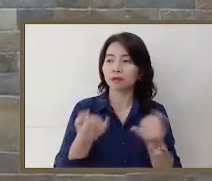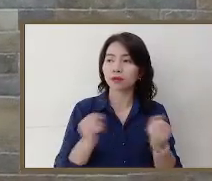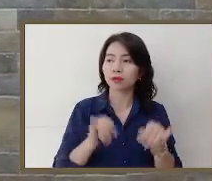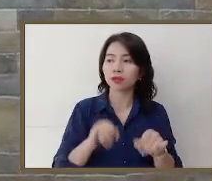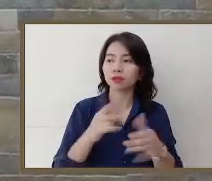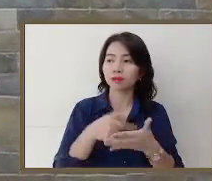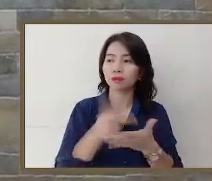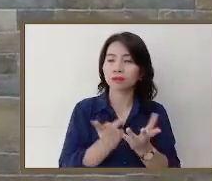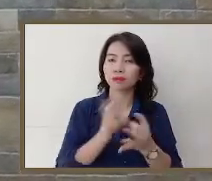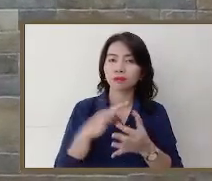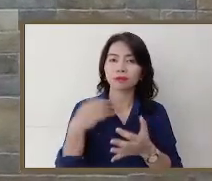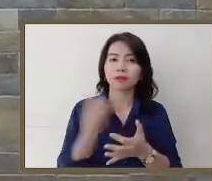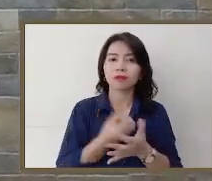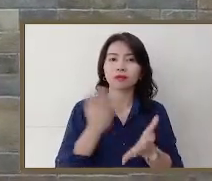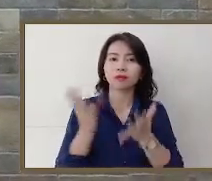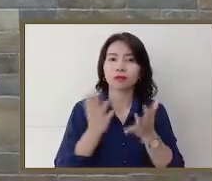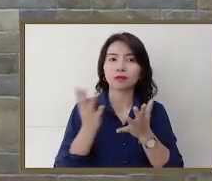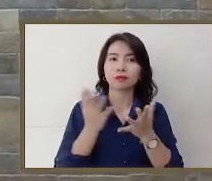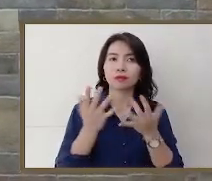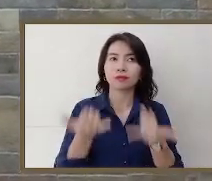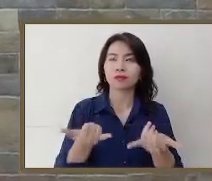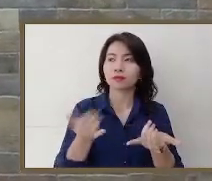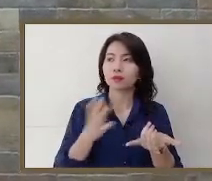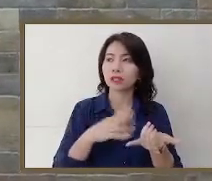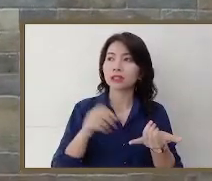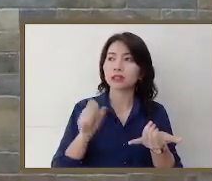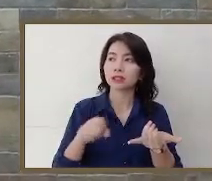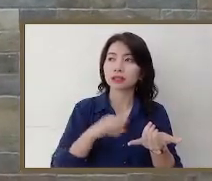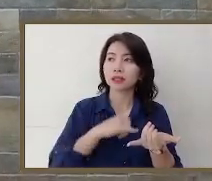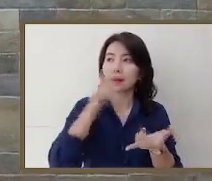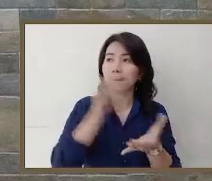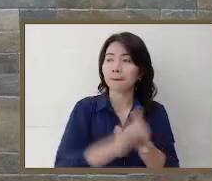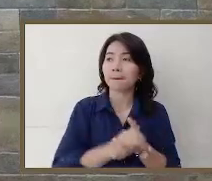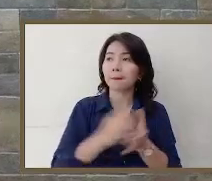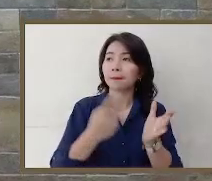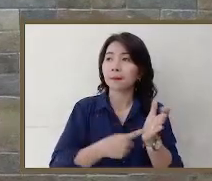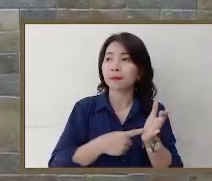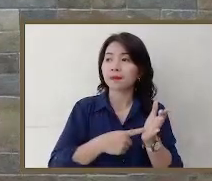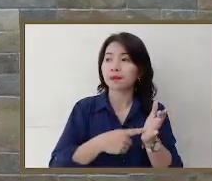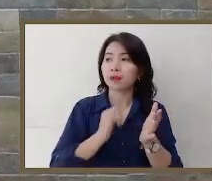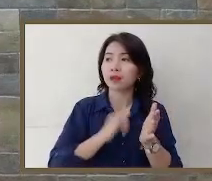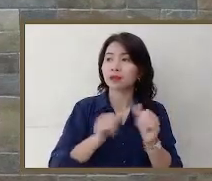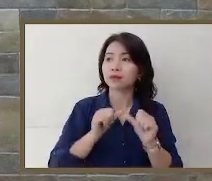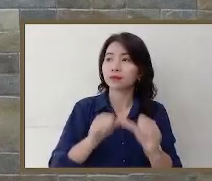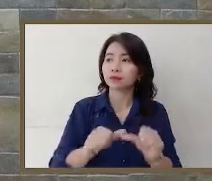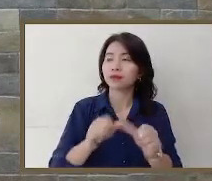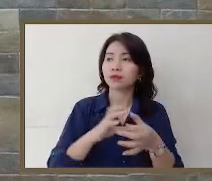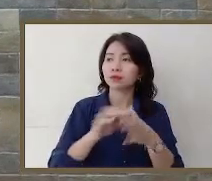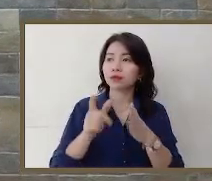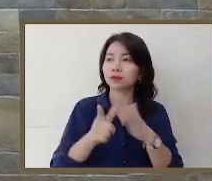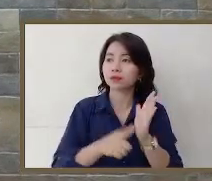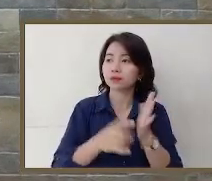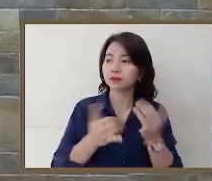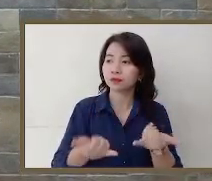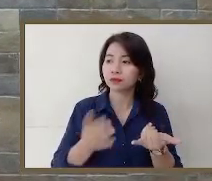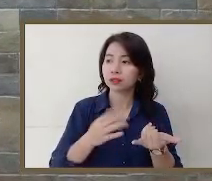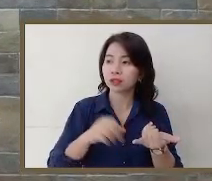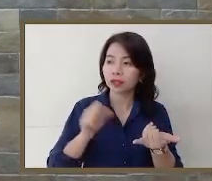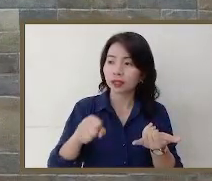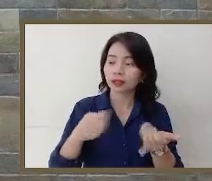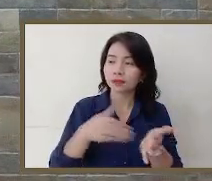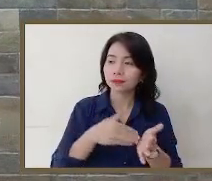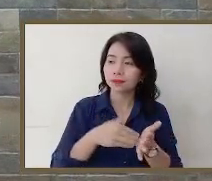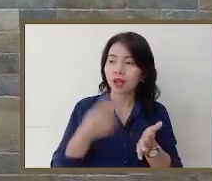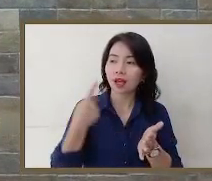great blessing for us. And of course, tayo po ay nasa series of blessings. By the way, bago ko po makalimutan, meron po tayong